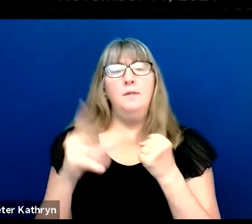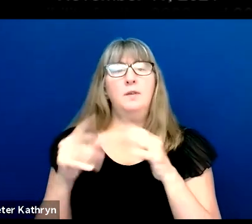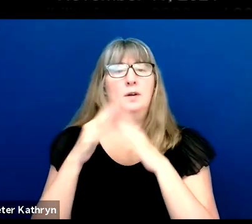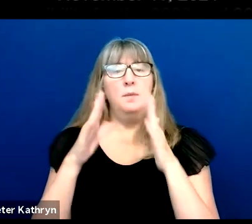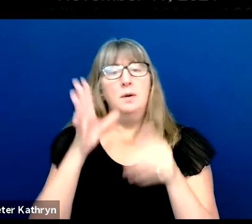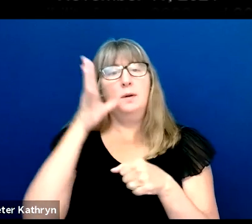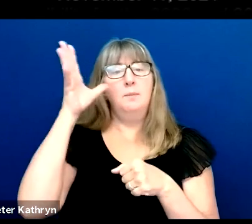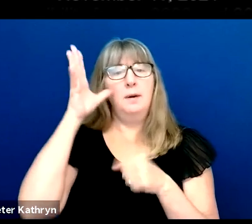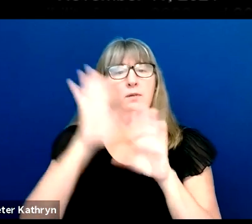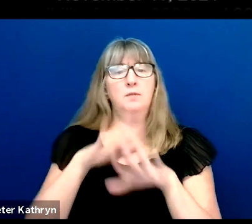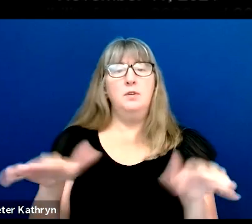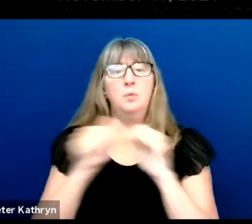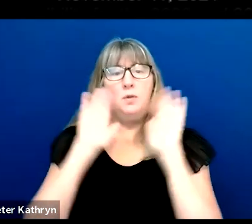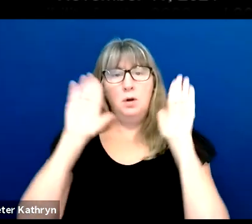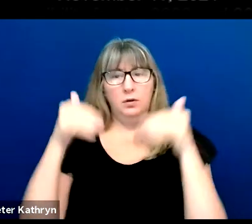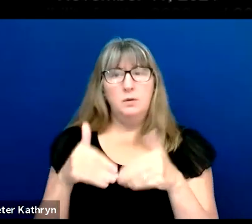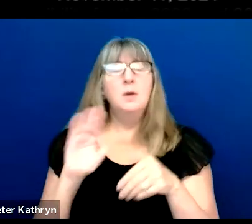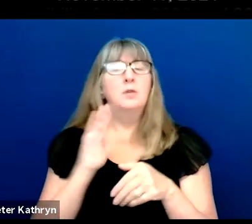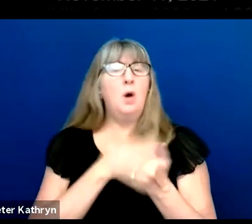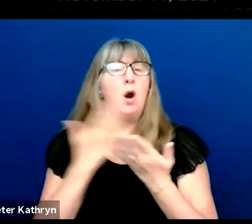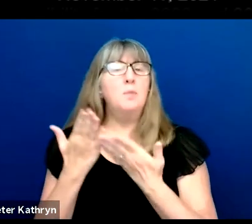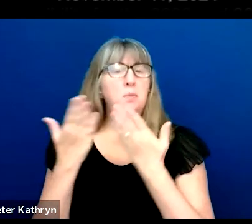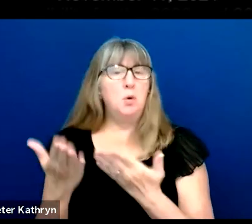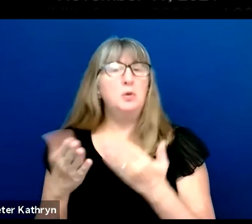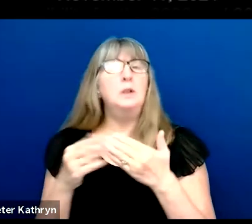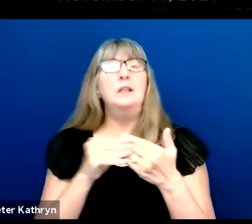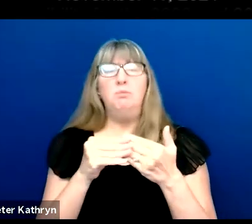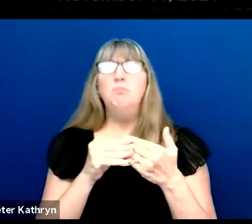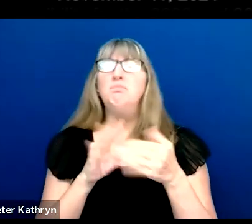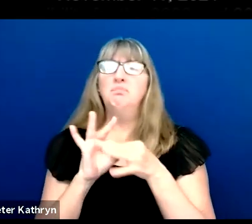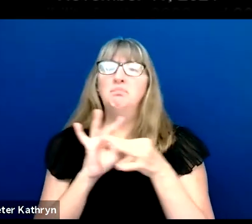autism. And our proposal is loosely inspired by our concept.